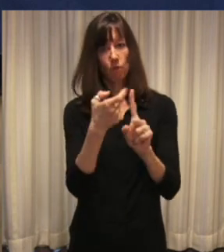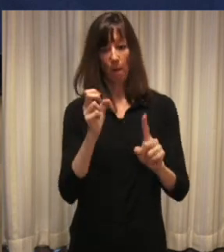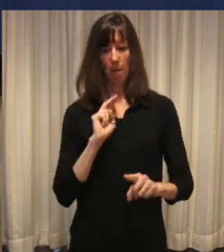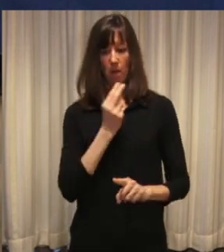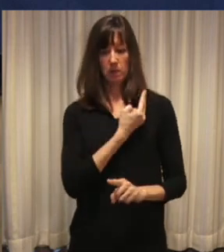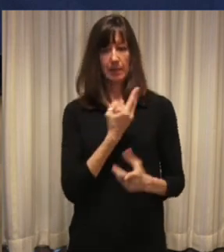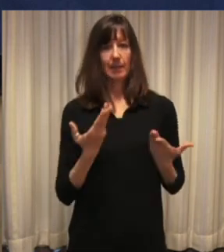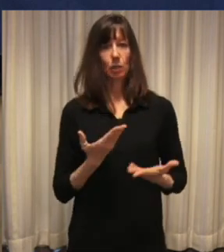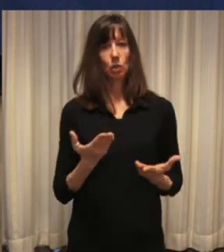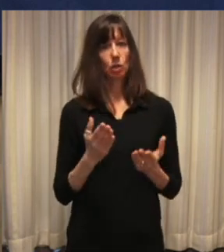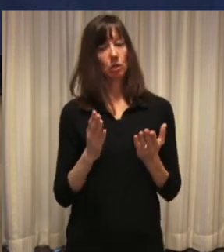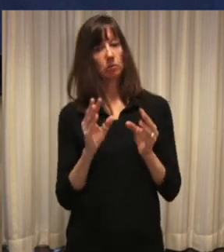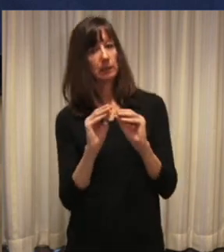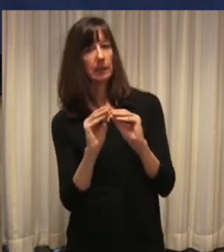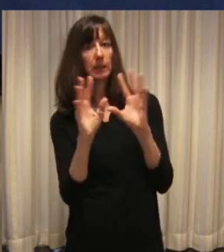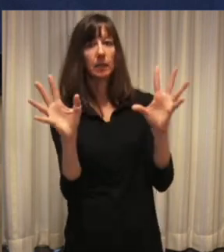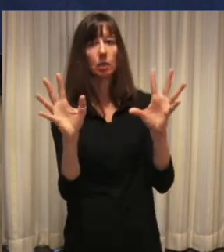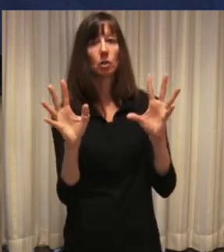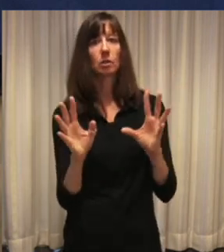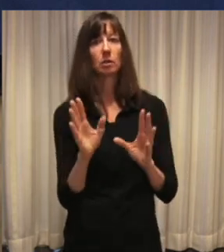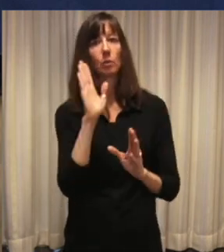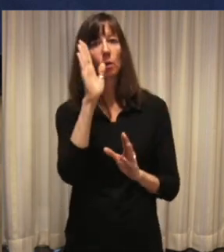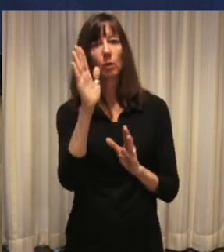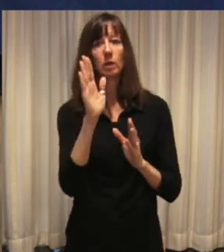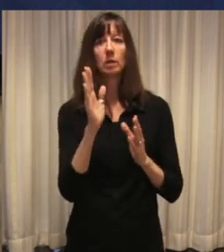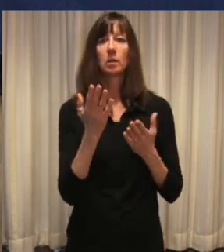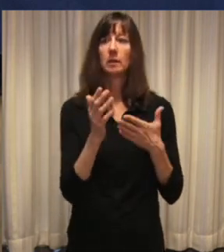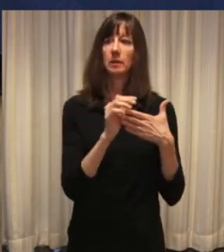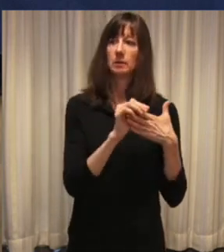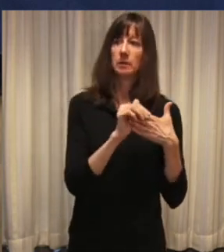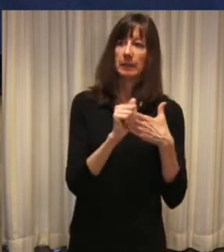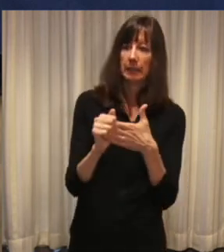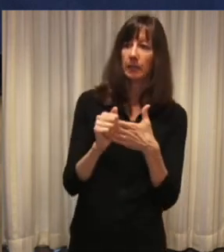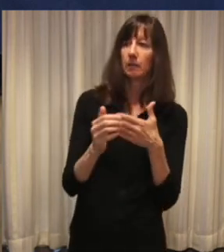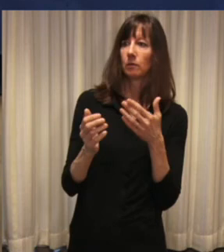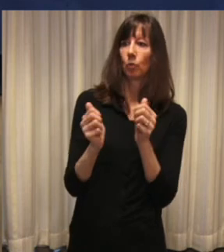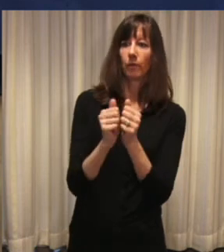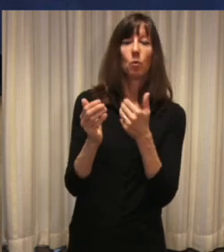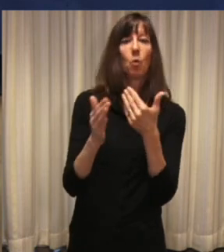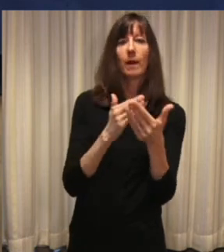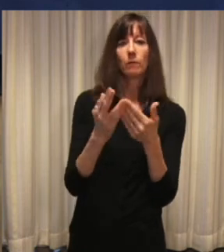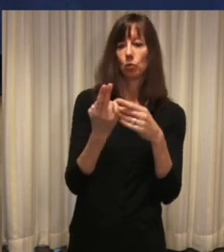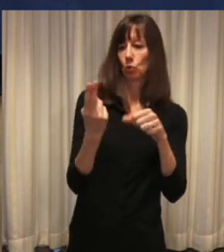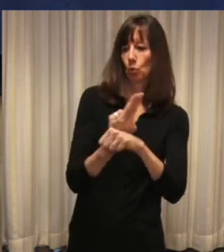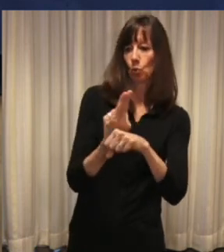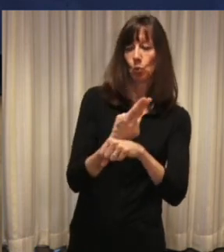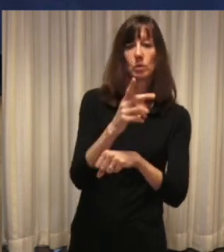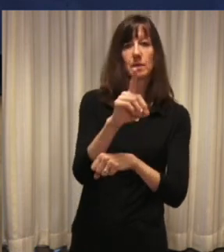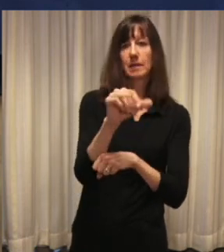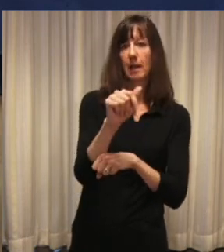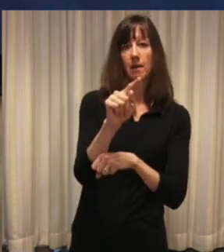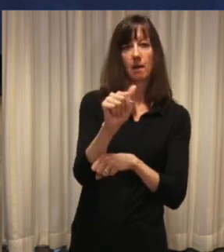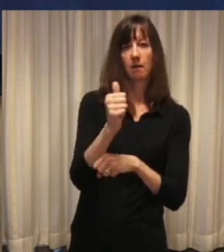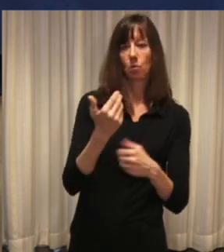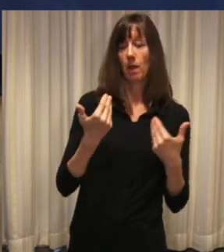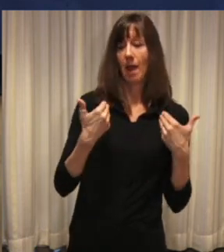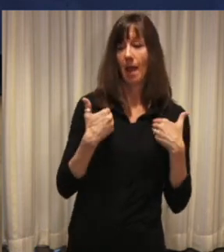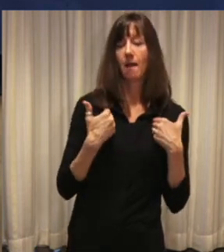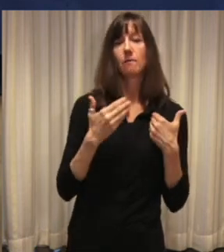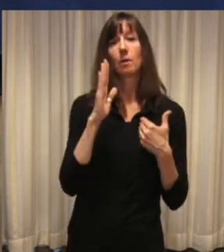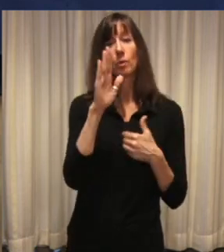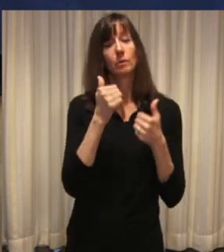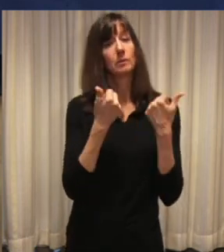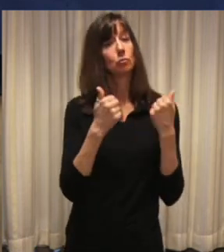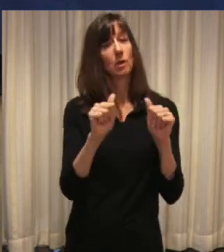data and the information that we have and make the best decision we can. So we'll keep trying our best to do that. We'll see you in